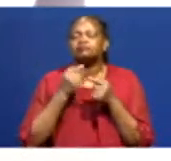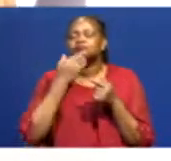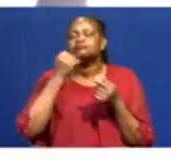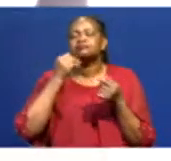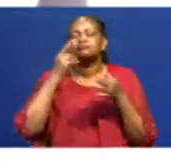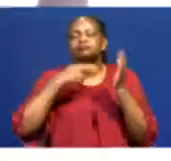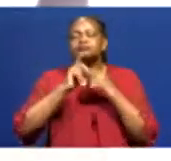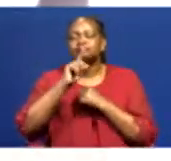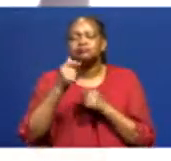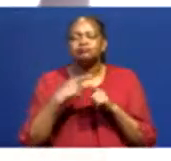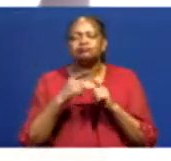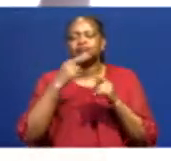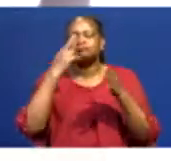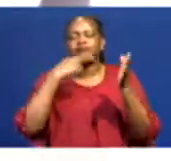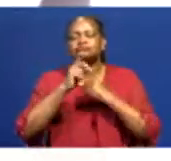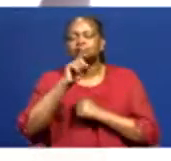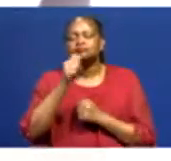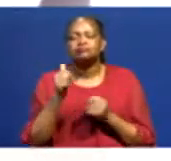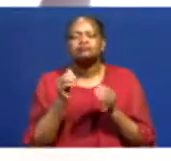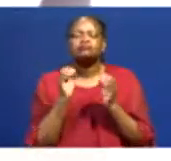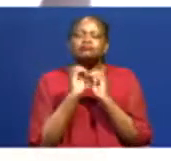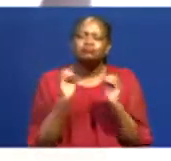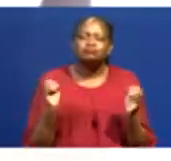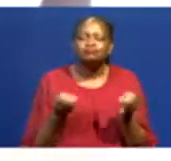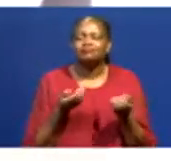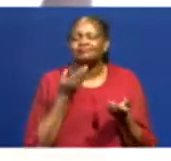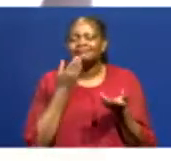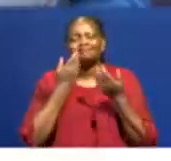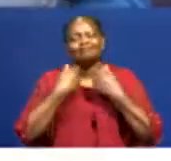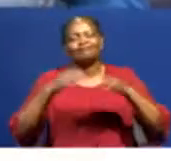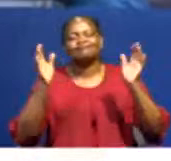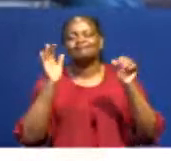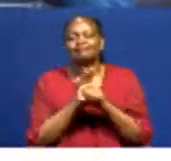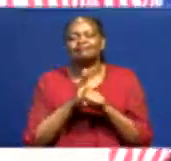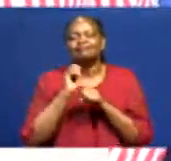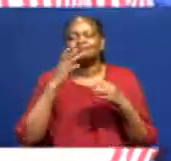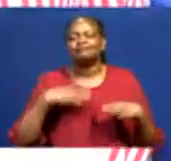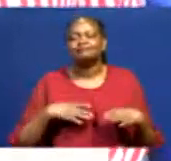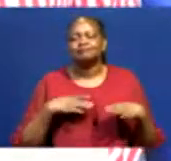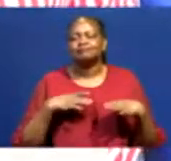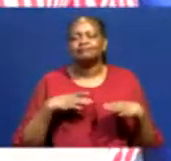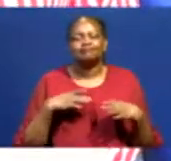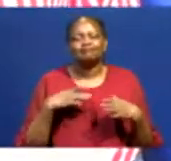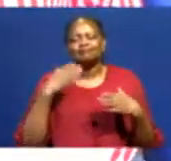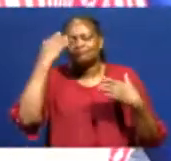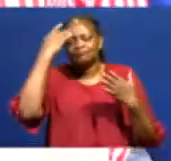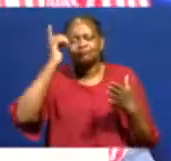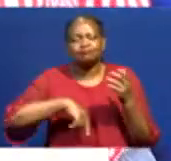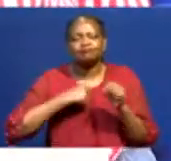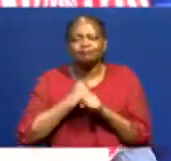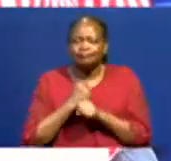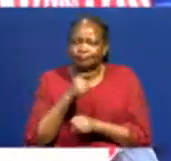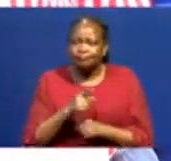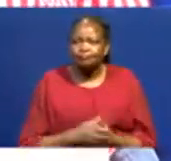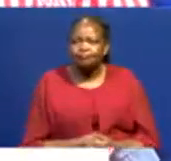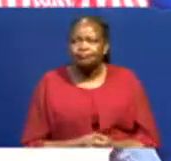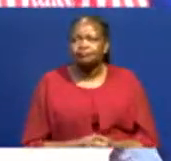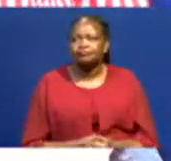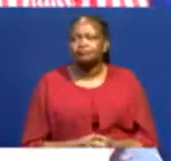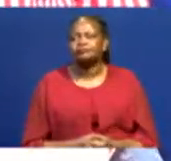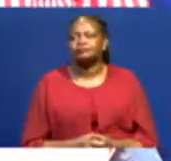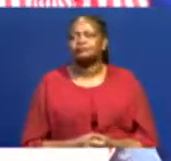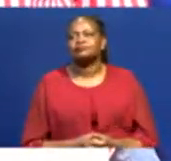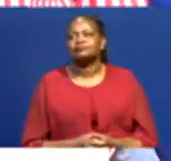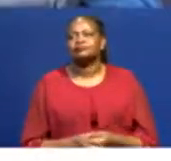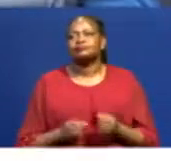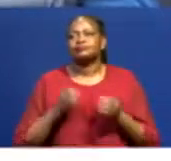heshima, basi tuseme kimeumana. Hata Wakenya wengi wanashindwa tunafanya nini ile. Embakasi MP Babu Owino is among the most outspoken